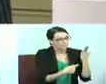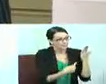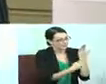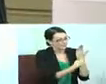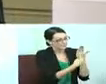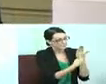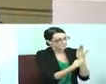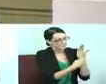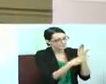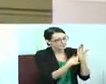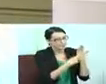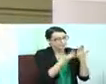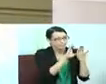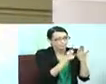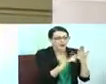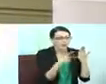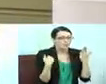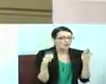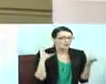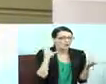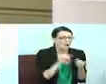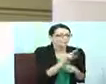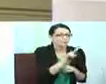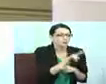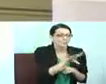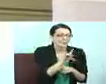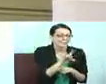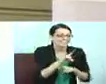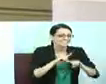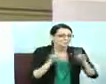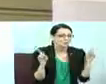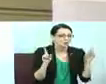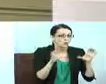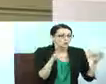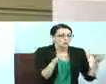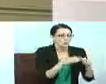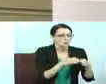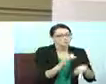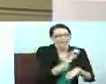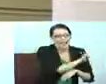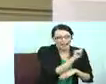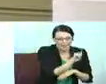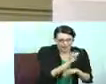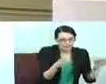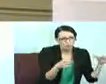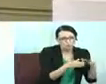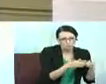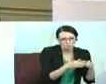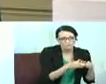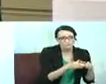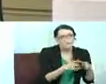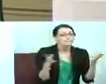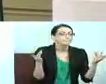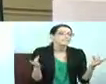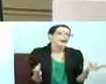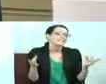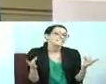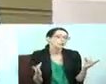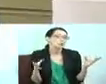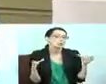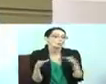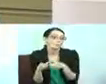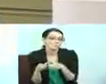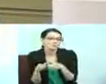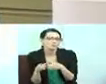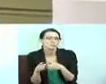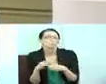like 28 different groups who meet in the church, AA groups, meditation